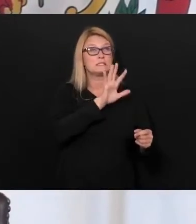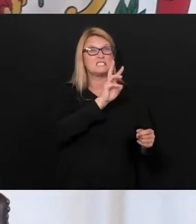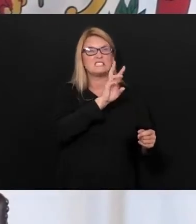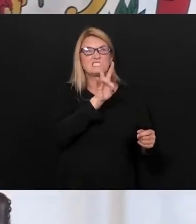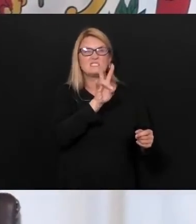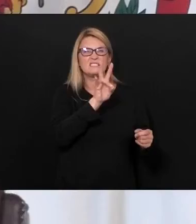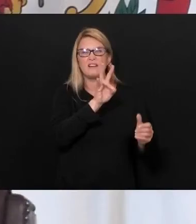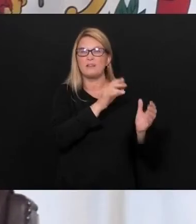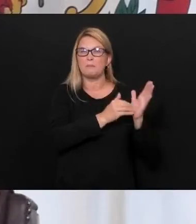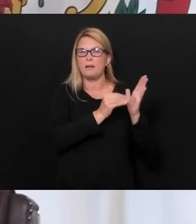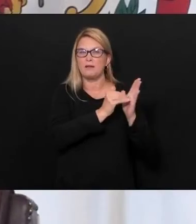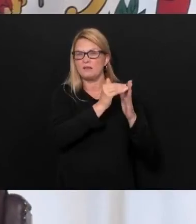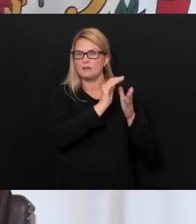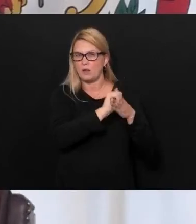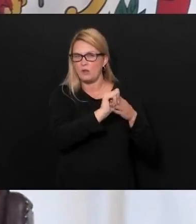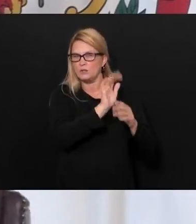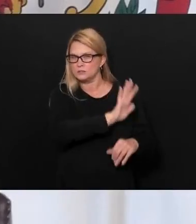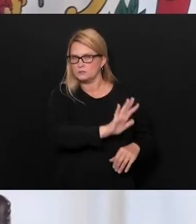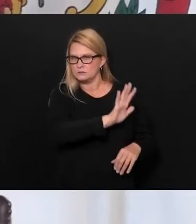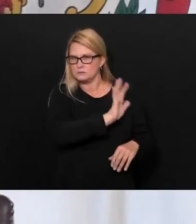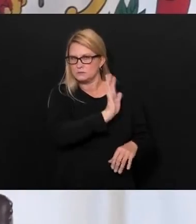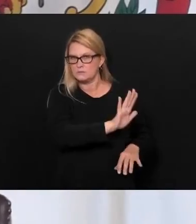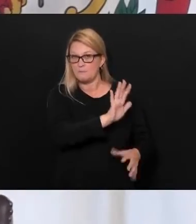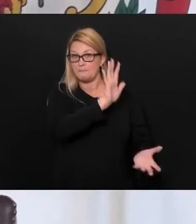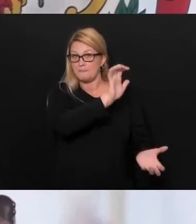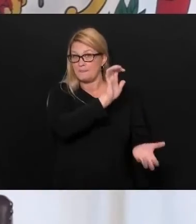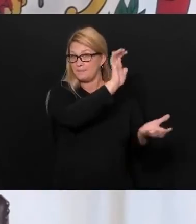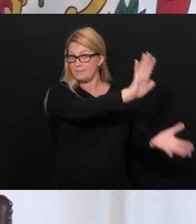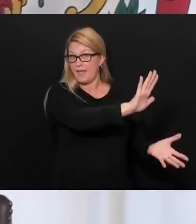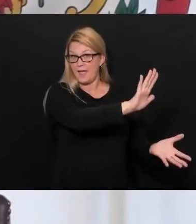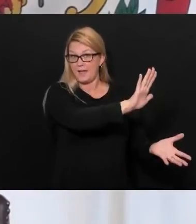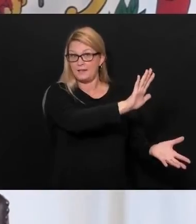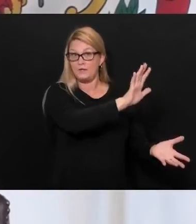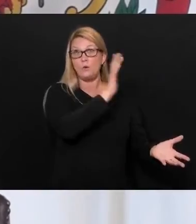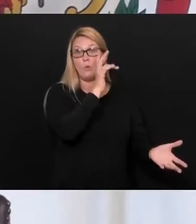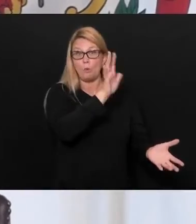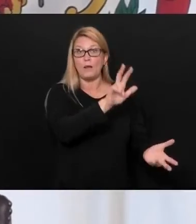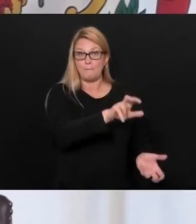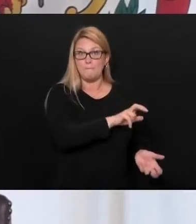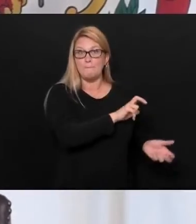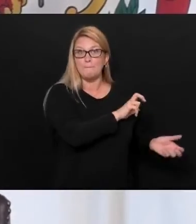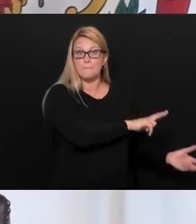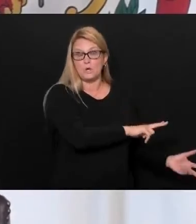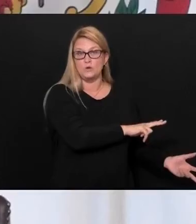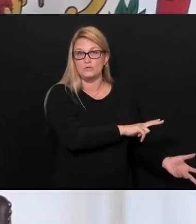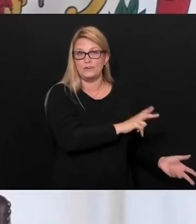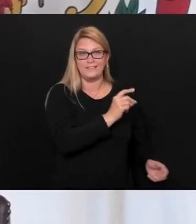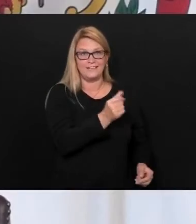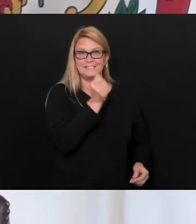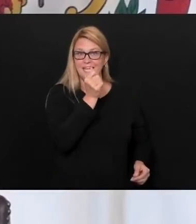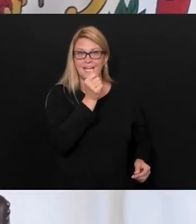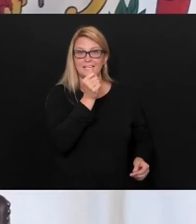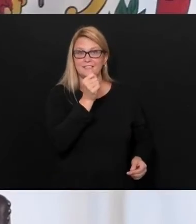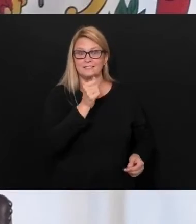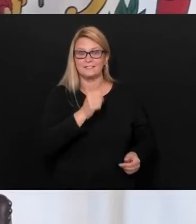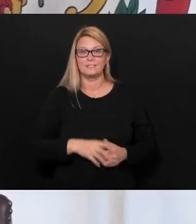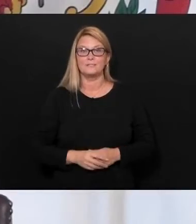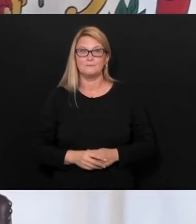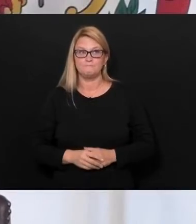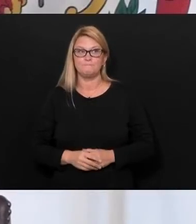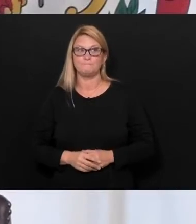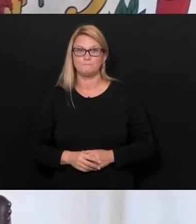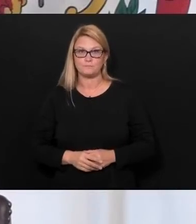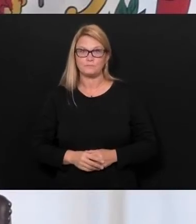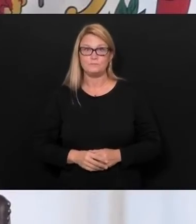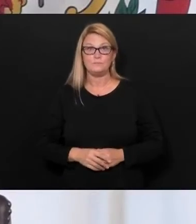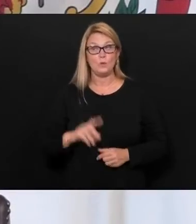$267 million. So that's sitting out there to move to the very second that the federal government comes